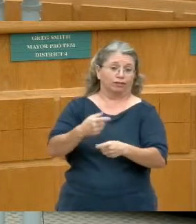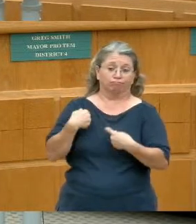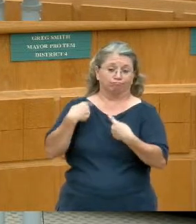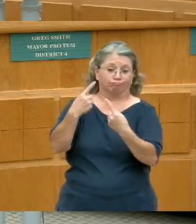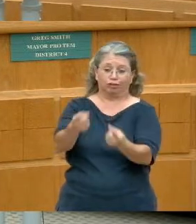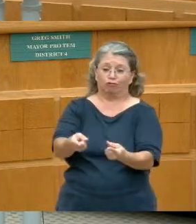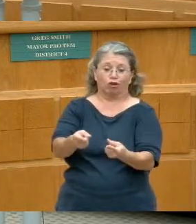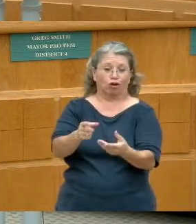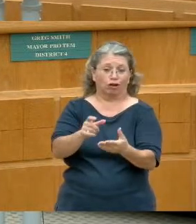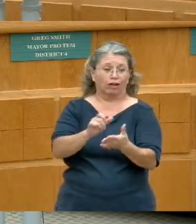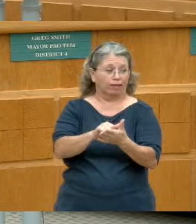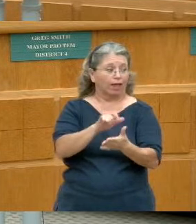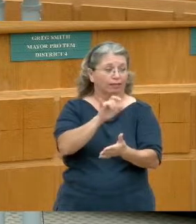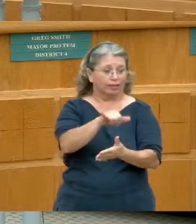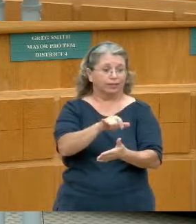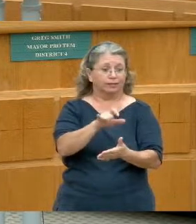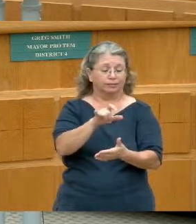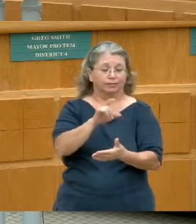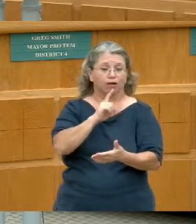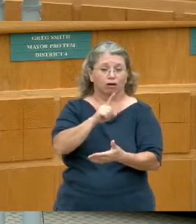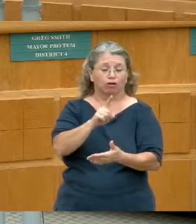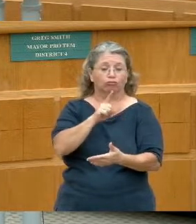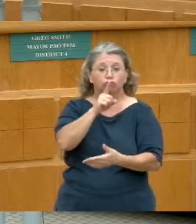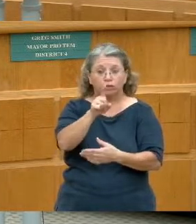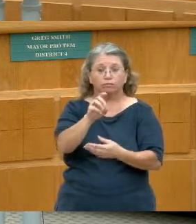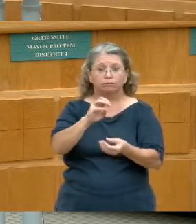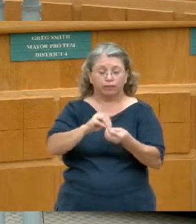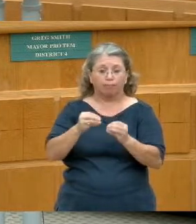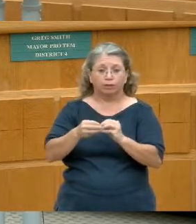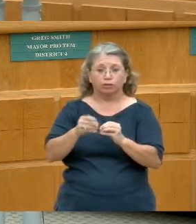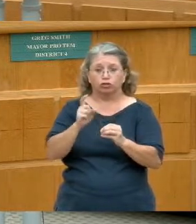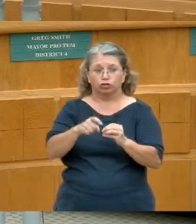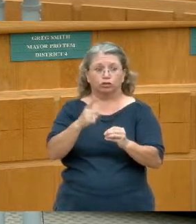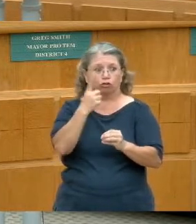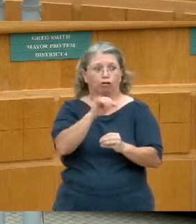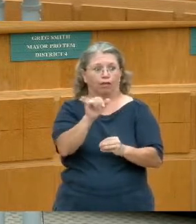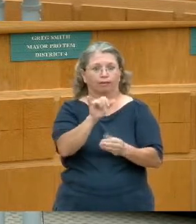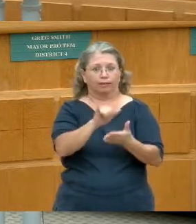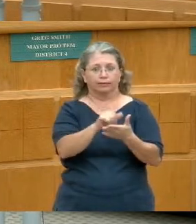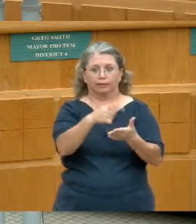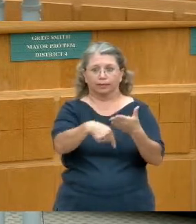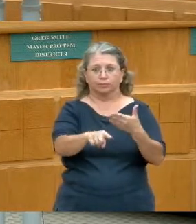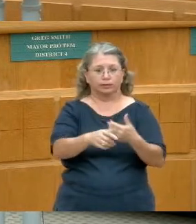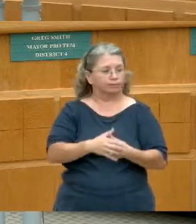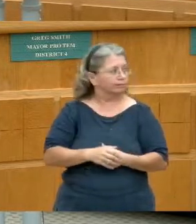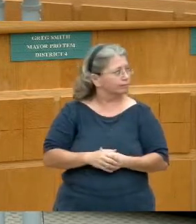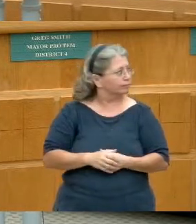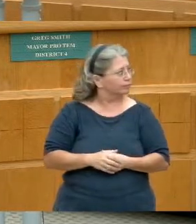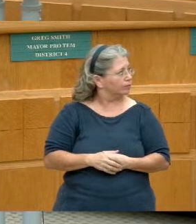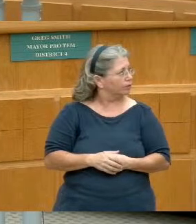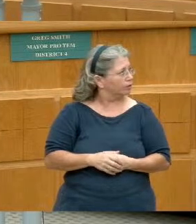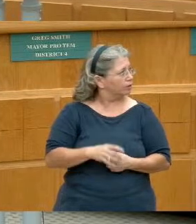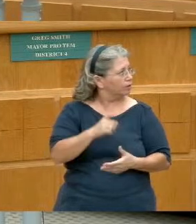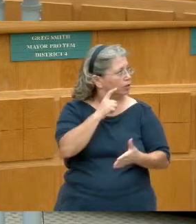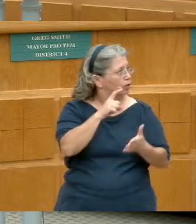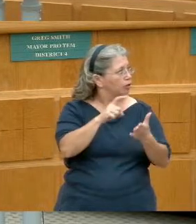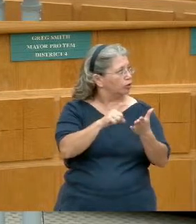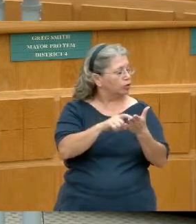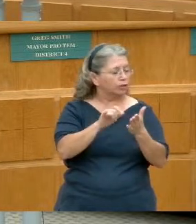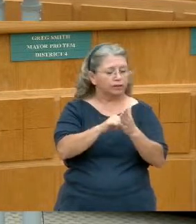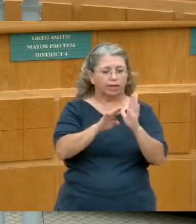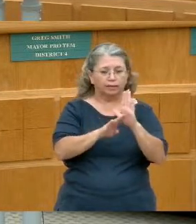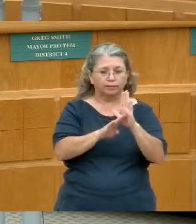that this should be what it looks like by next week. Right here you see the spike. This is from the